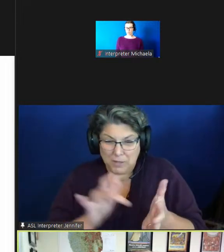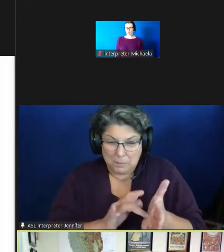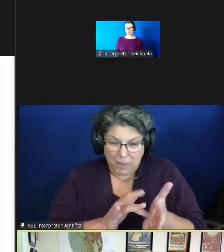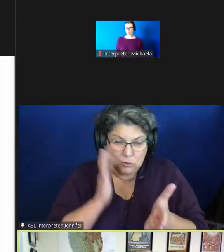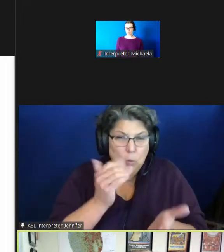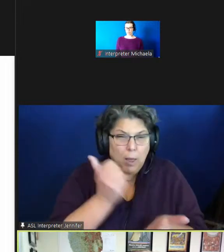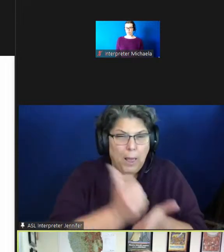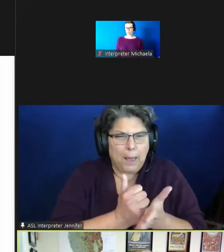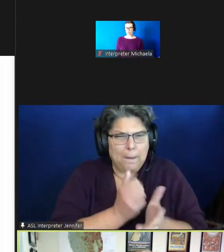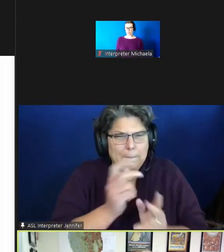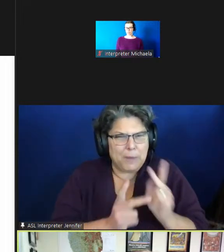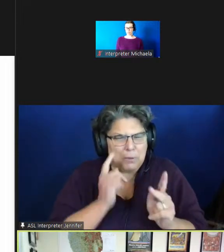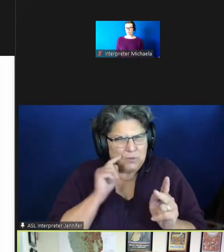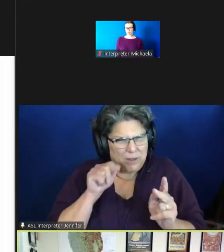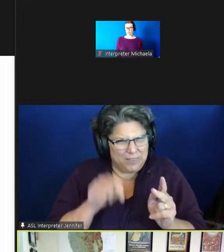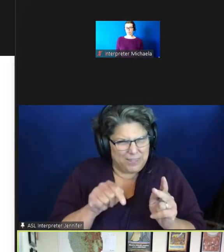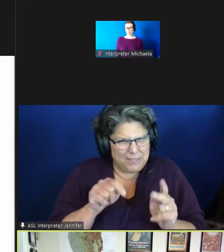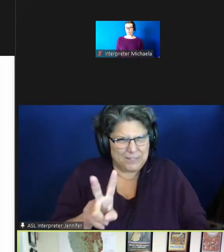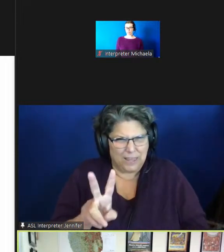in this way.